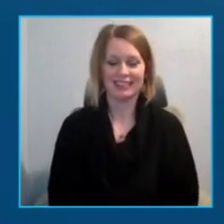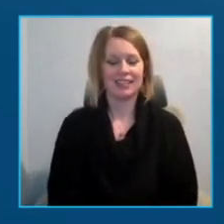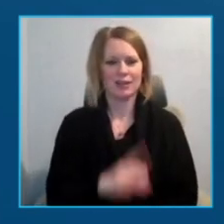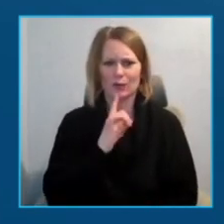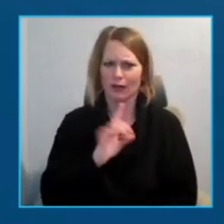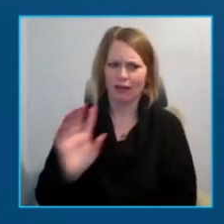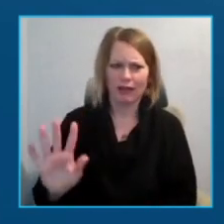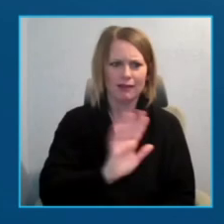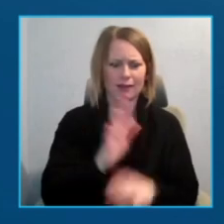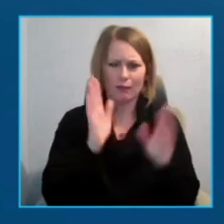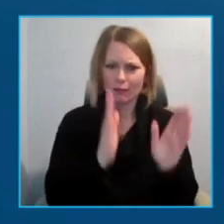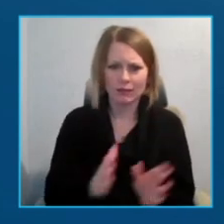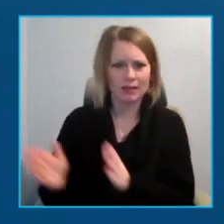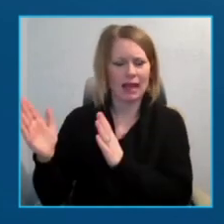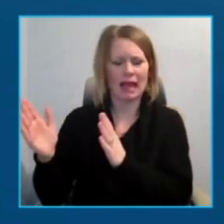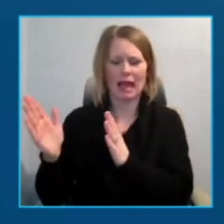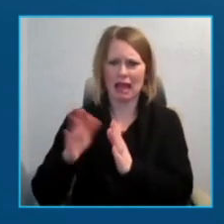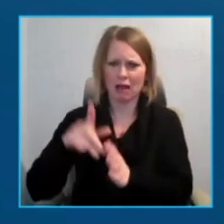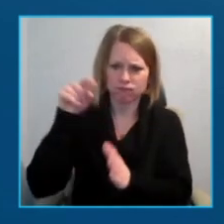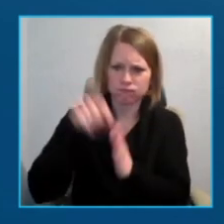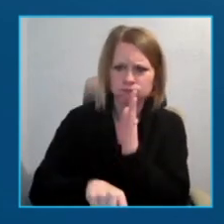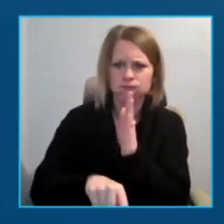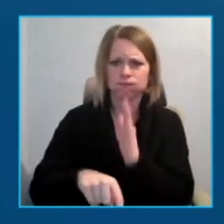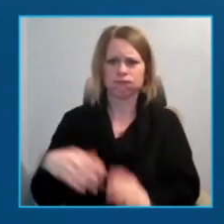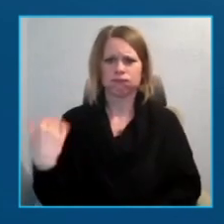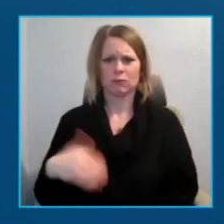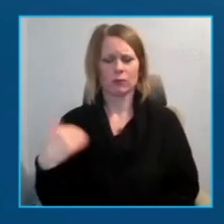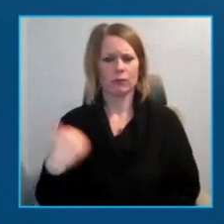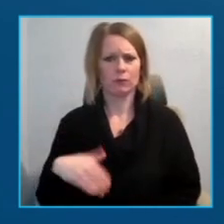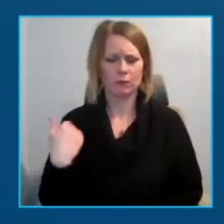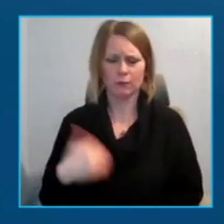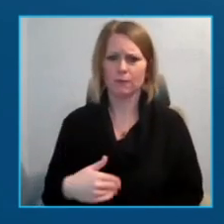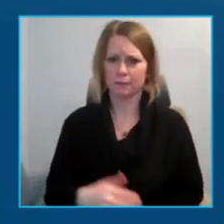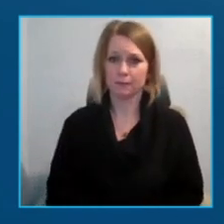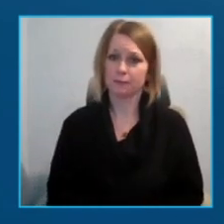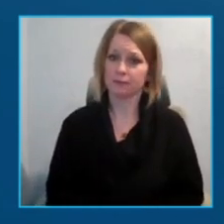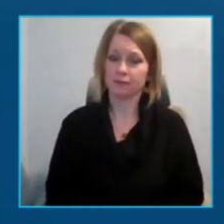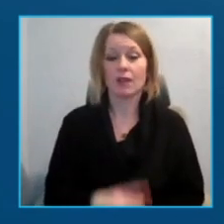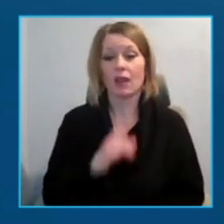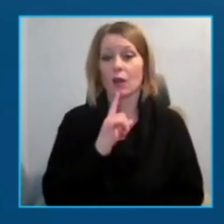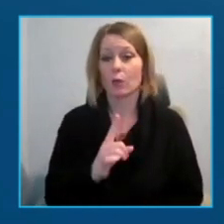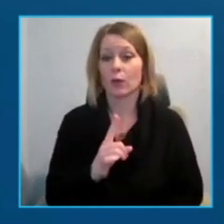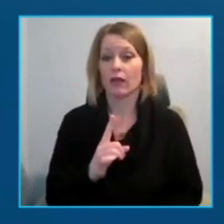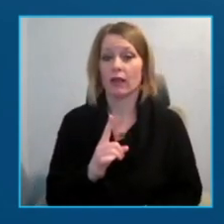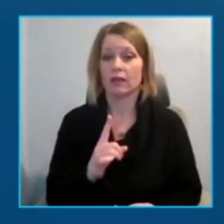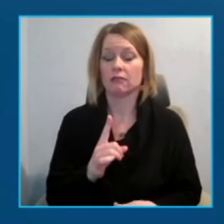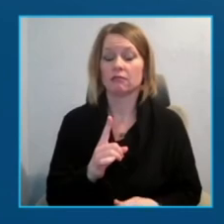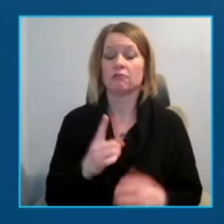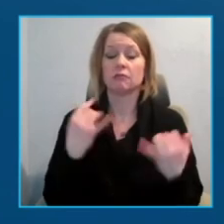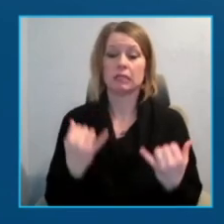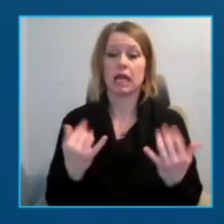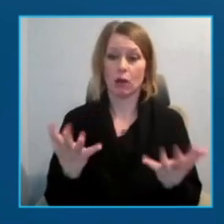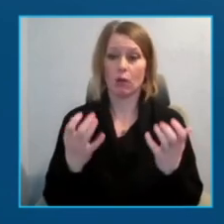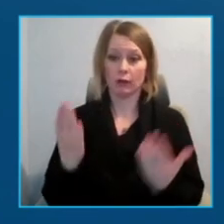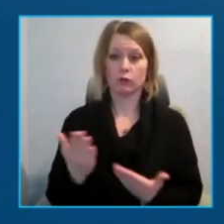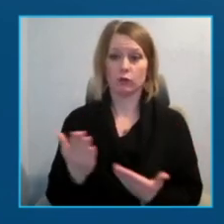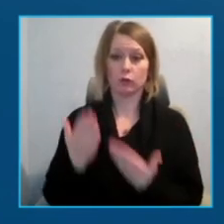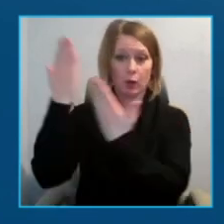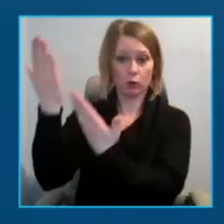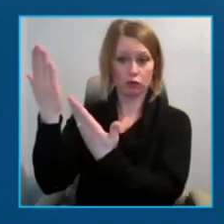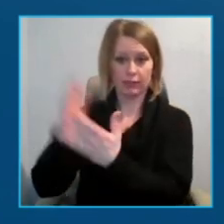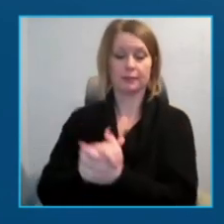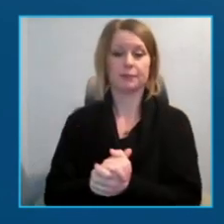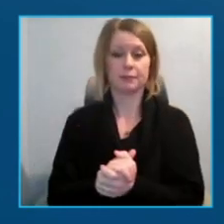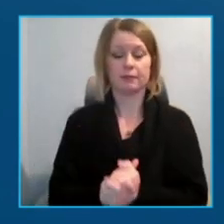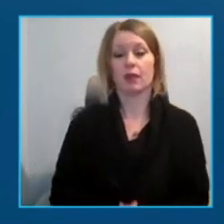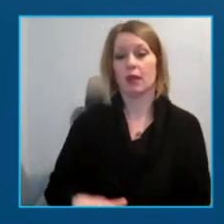and a very thorough report. And so I would just like to make the following motion. Whereas the West Virginia